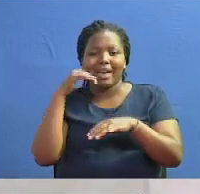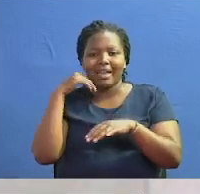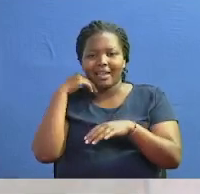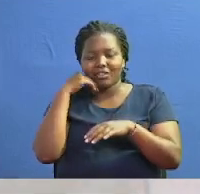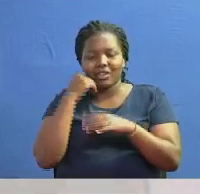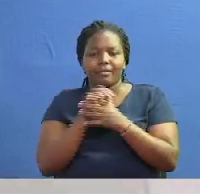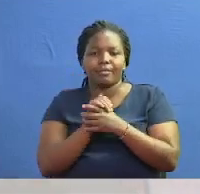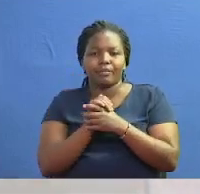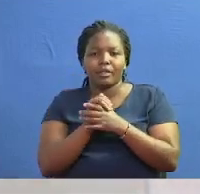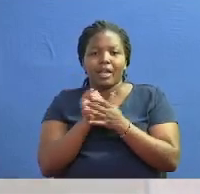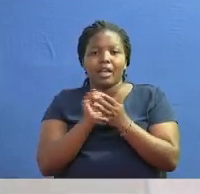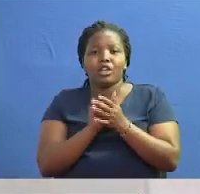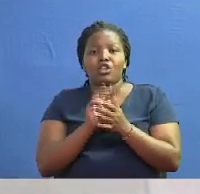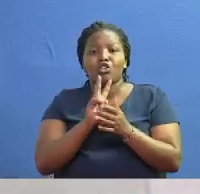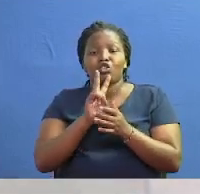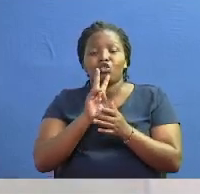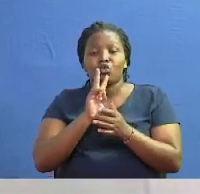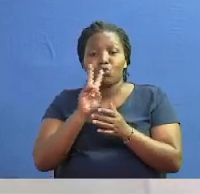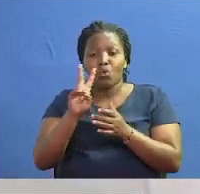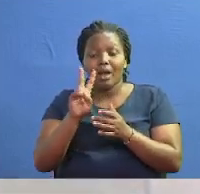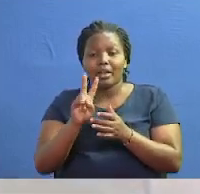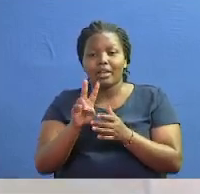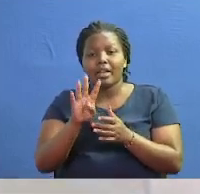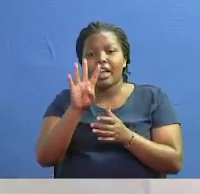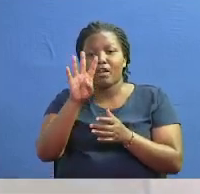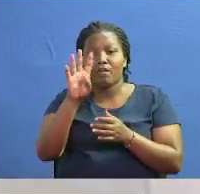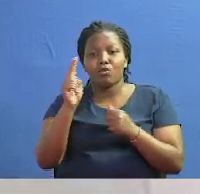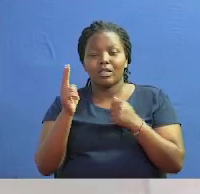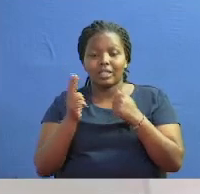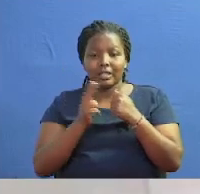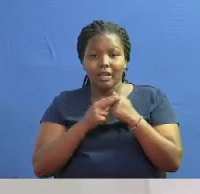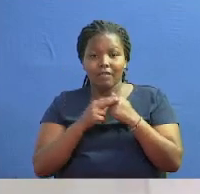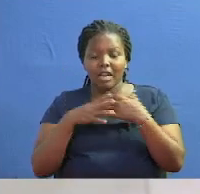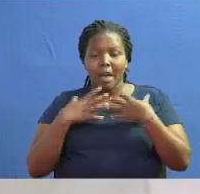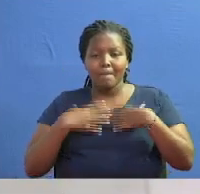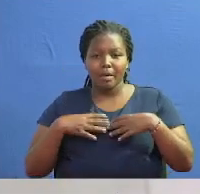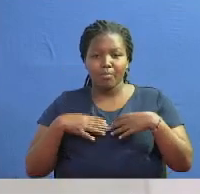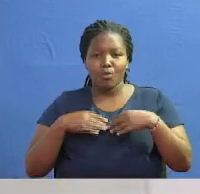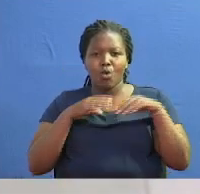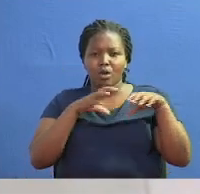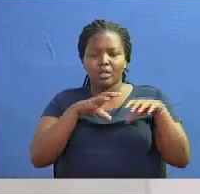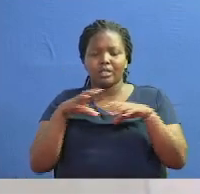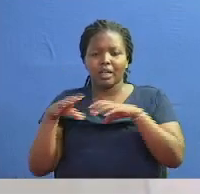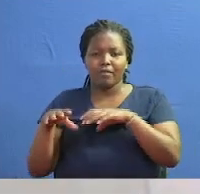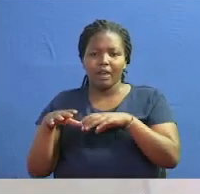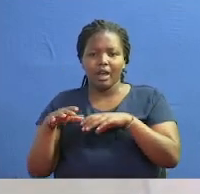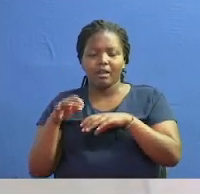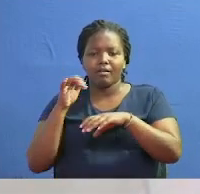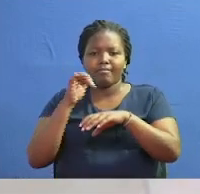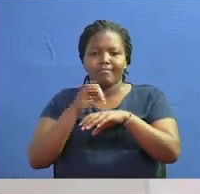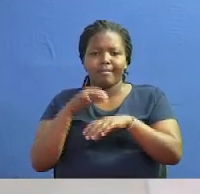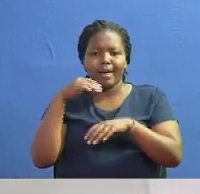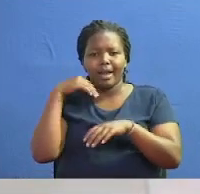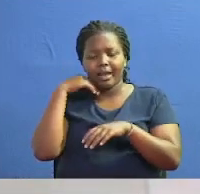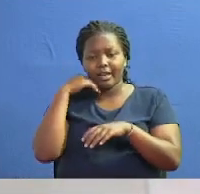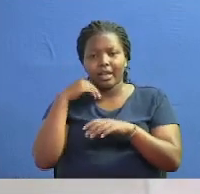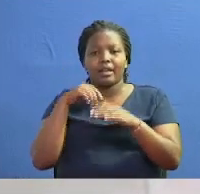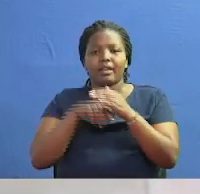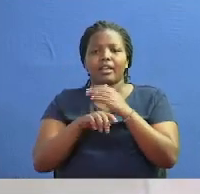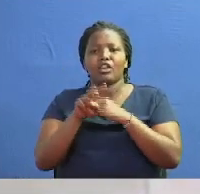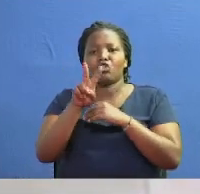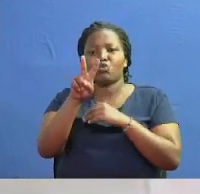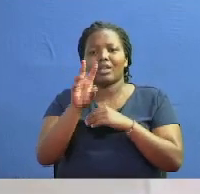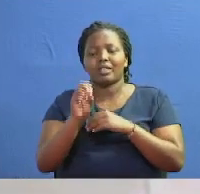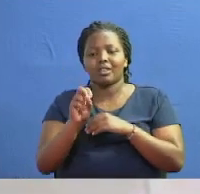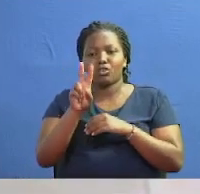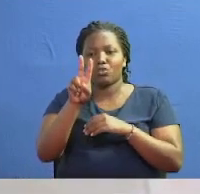it that 247 million people, of course, suffer from malaria in 2021. That is an increase